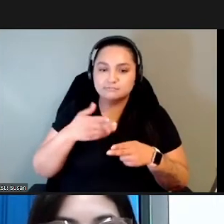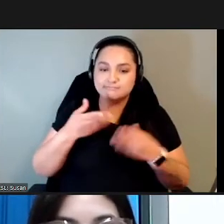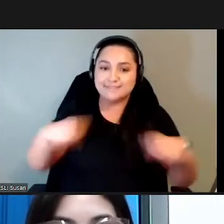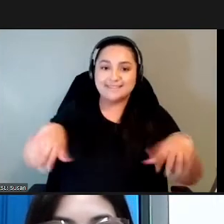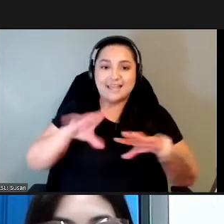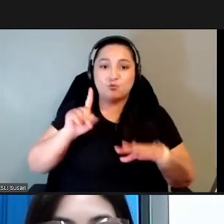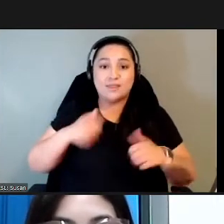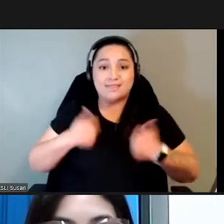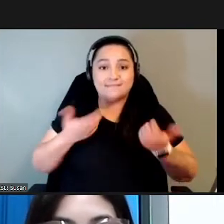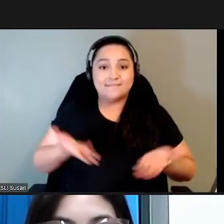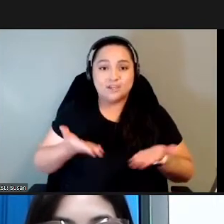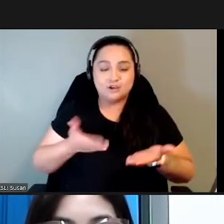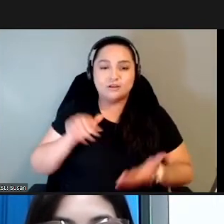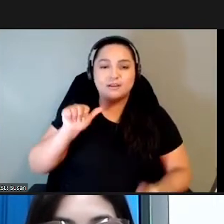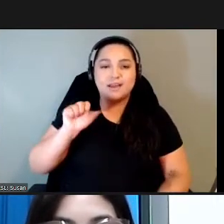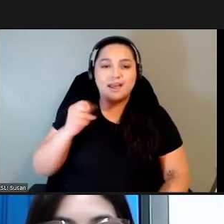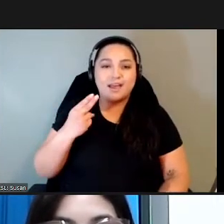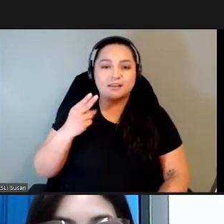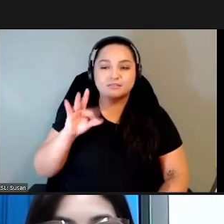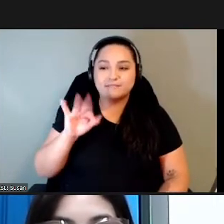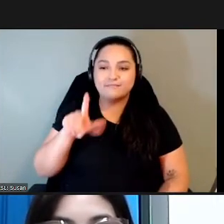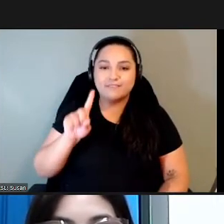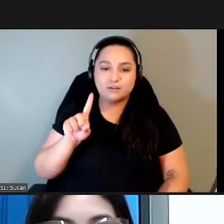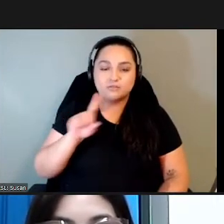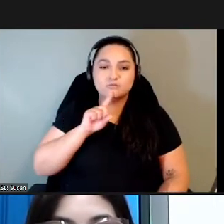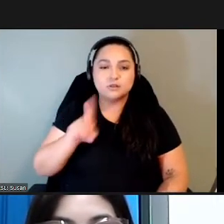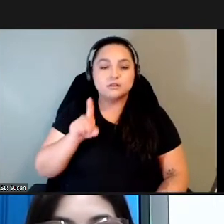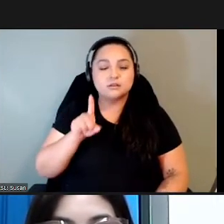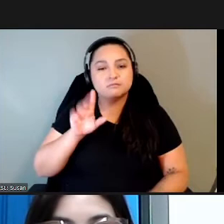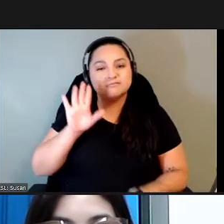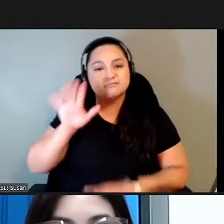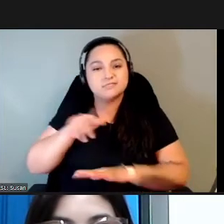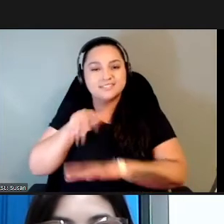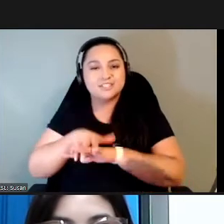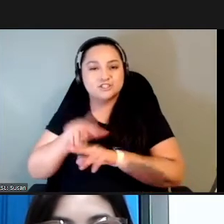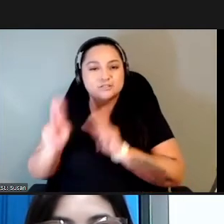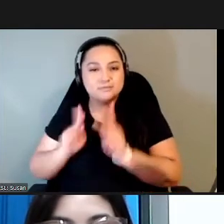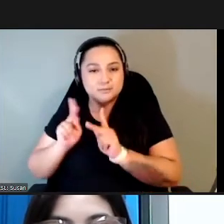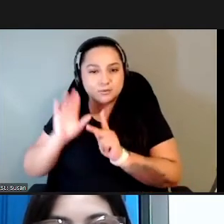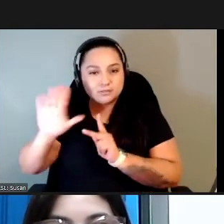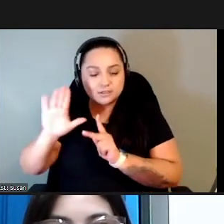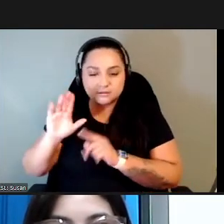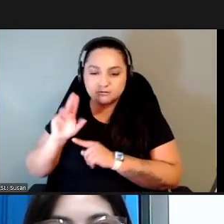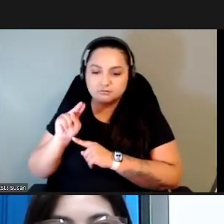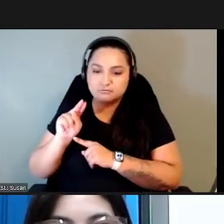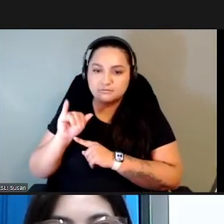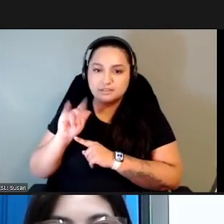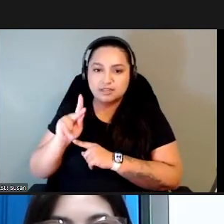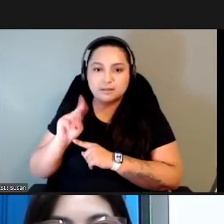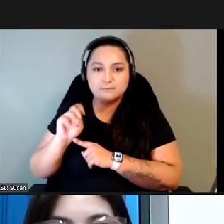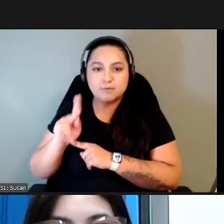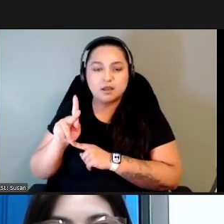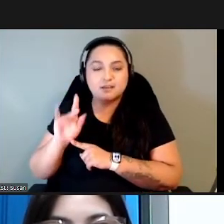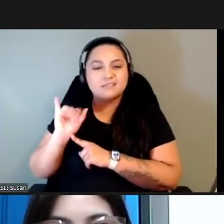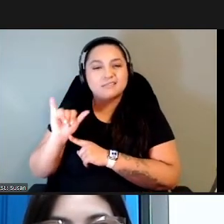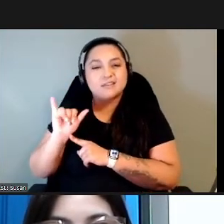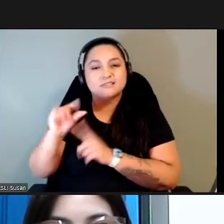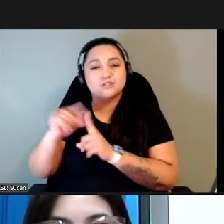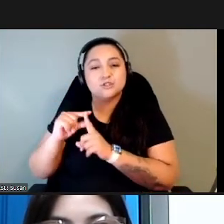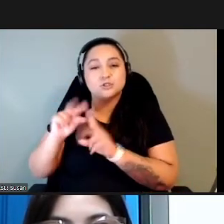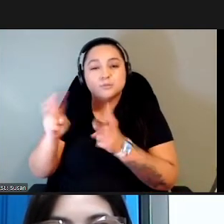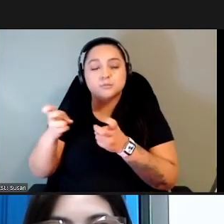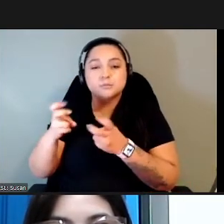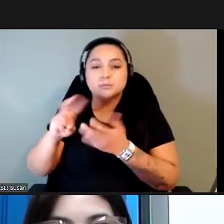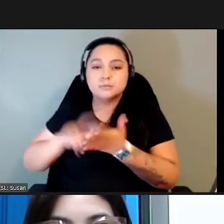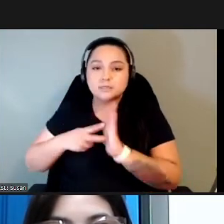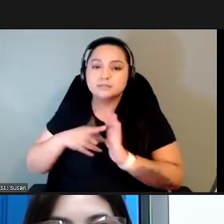it's the homeland of the Nipmuc tribal people. Nipmuc, which means the people of the fresh water. I want to respect and honor Nipmuc